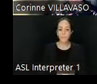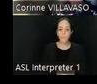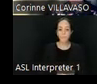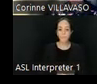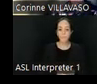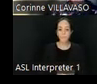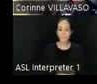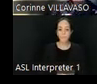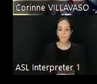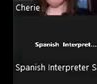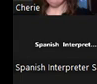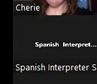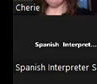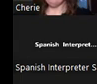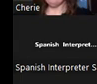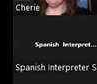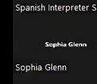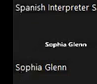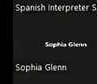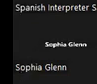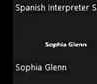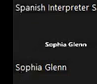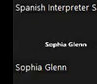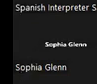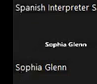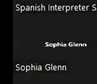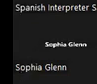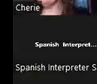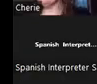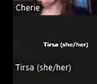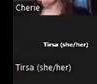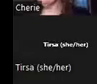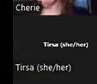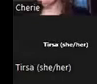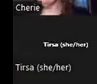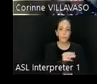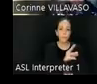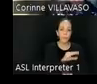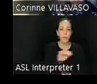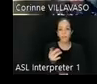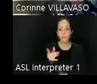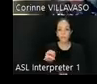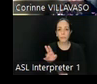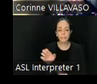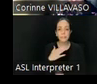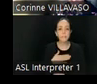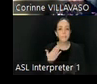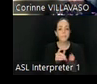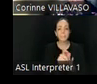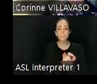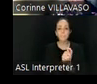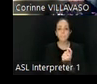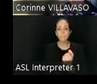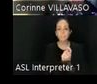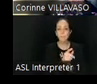Thank you. The city also offers ASL interpretation, which is being provided by Mary and Christine. Please pin their video feed to see